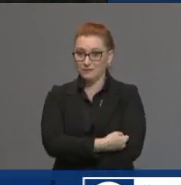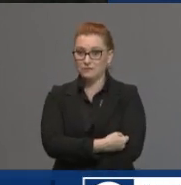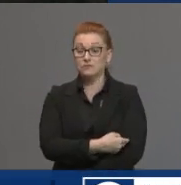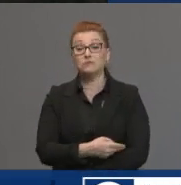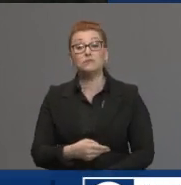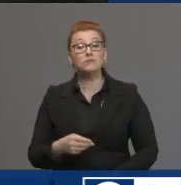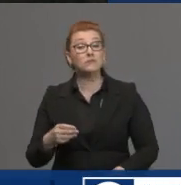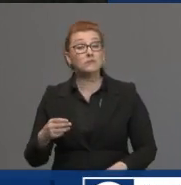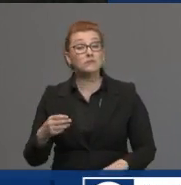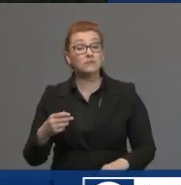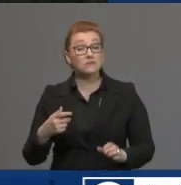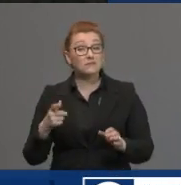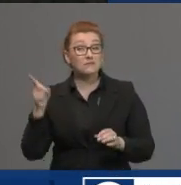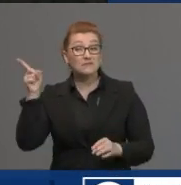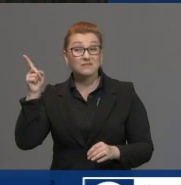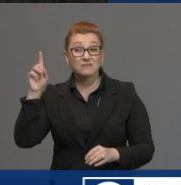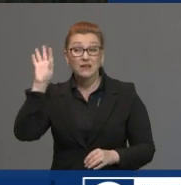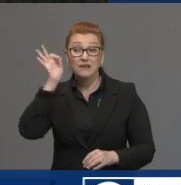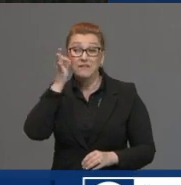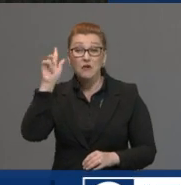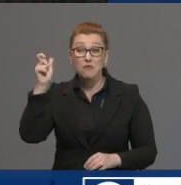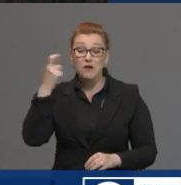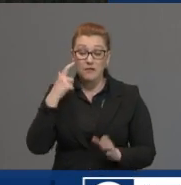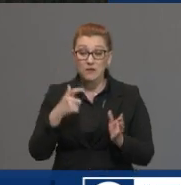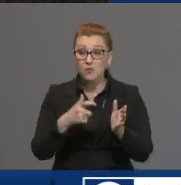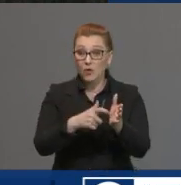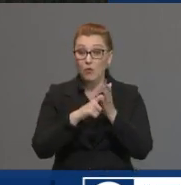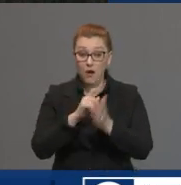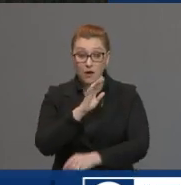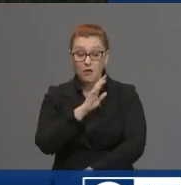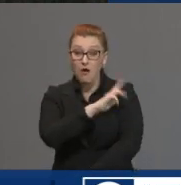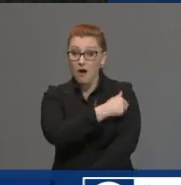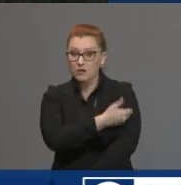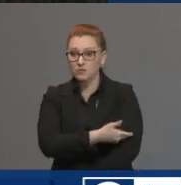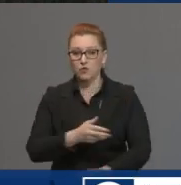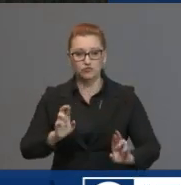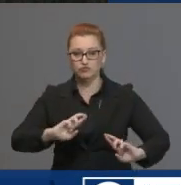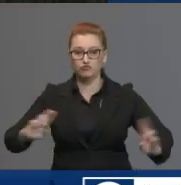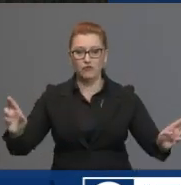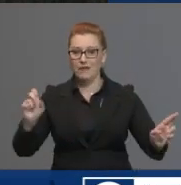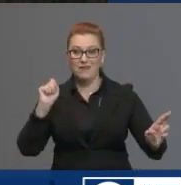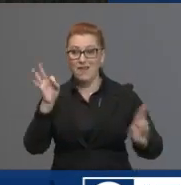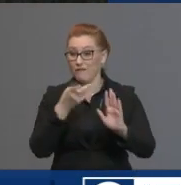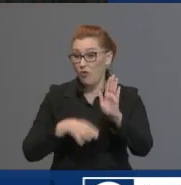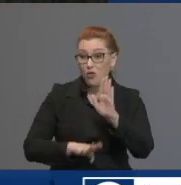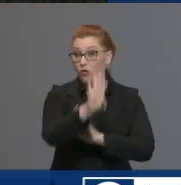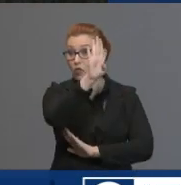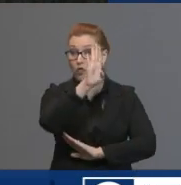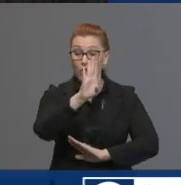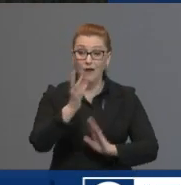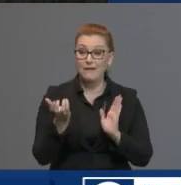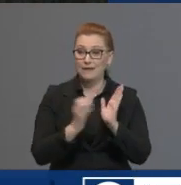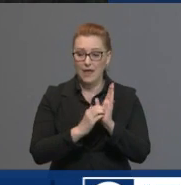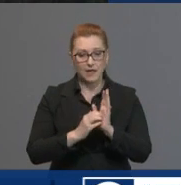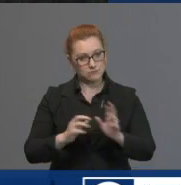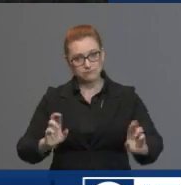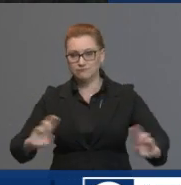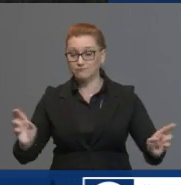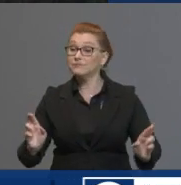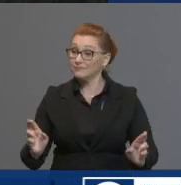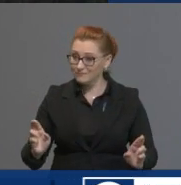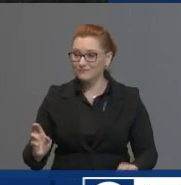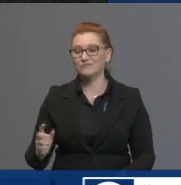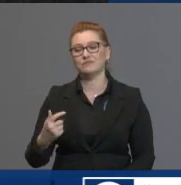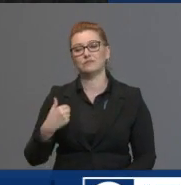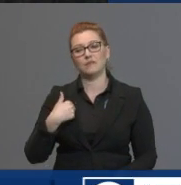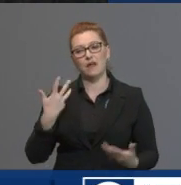be prepared to treat all patients without crisis care to meet the criteria. Many of you have seen